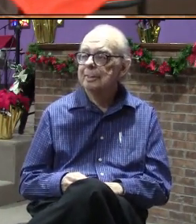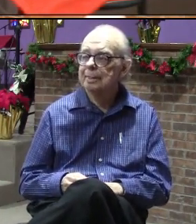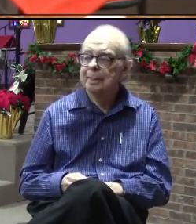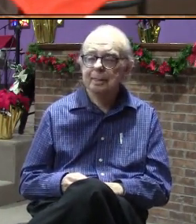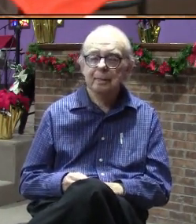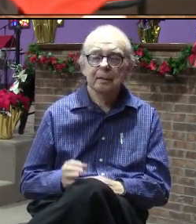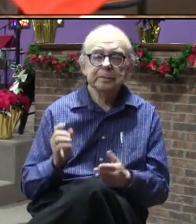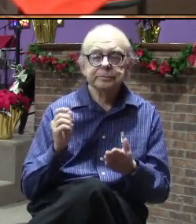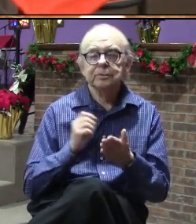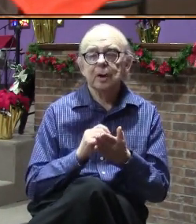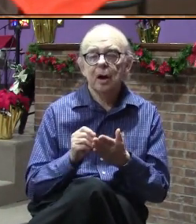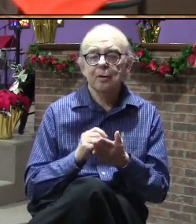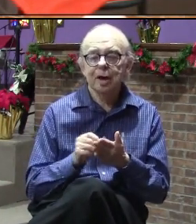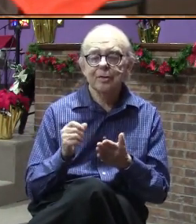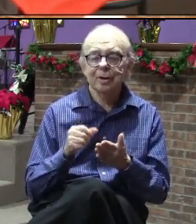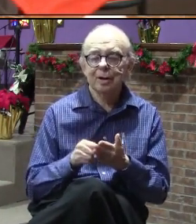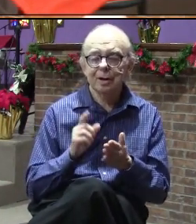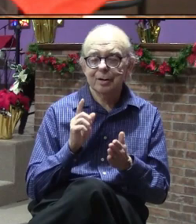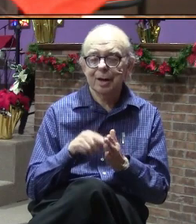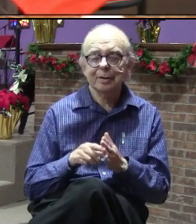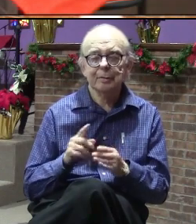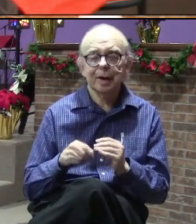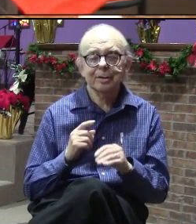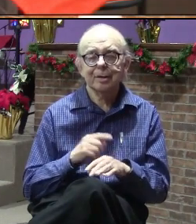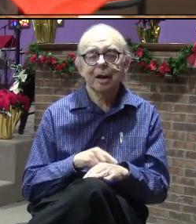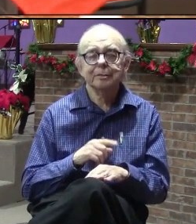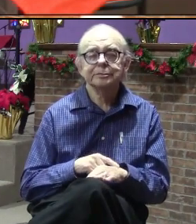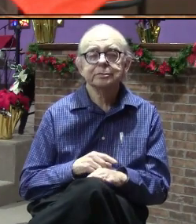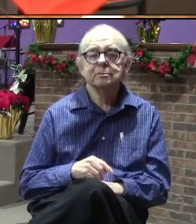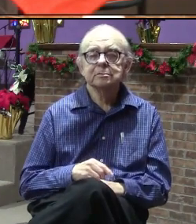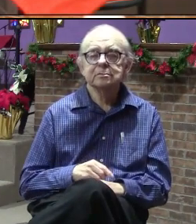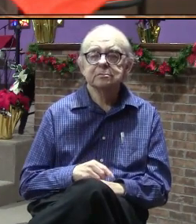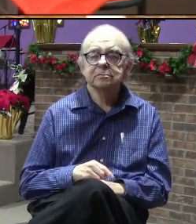I'll write you a letter who I wanted to have time with.